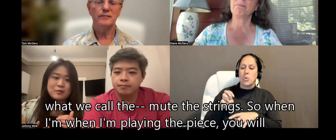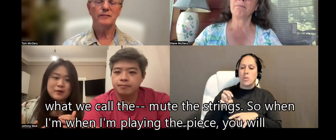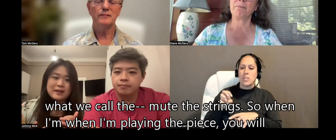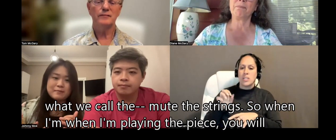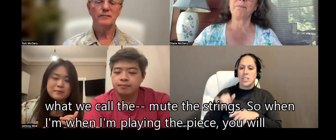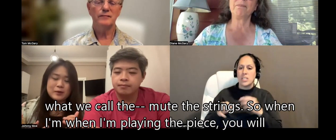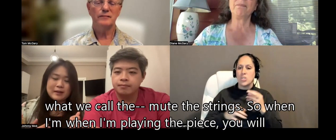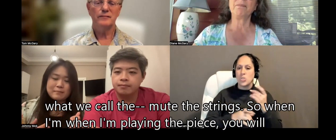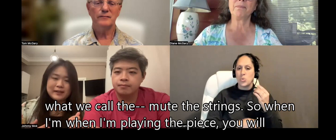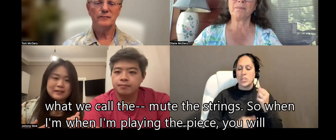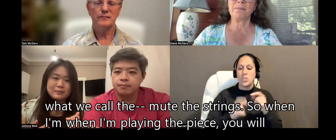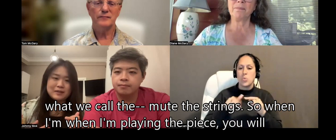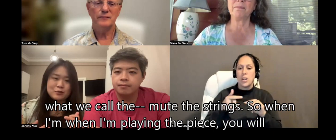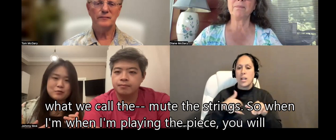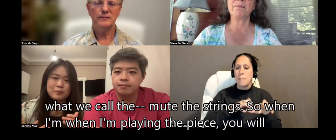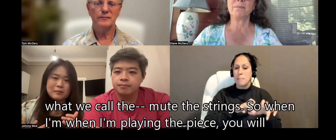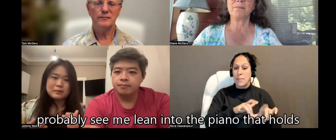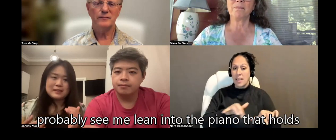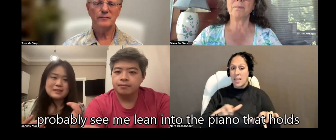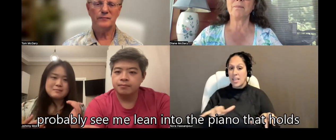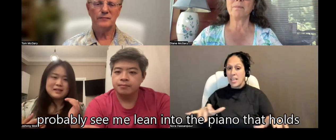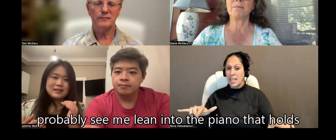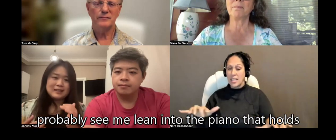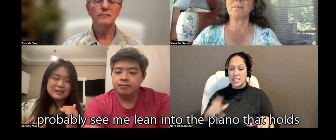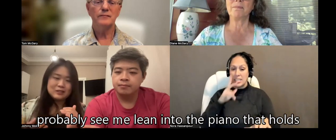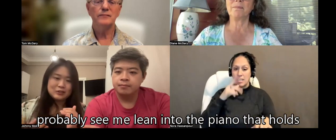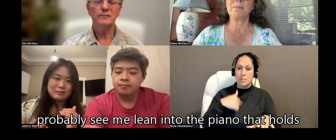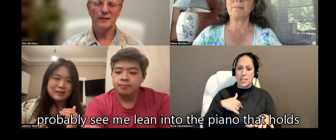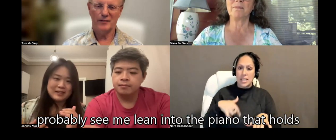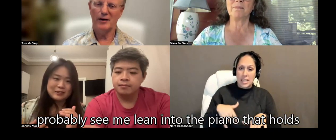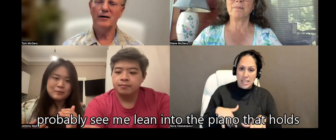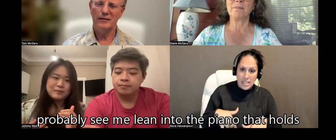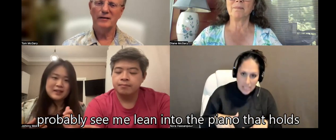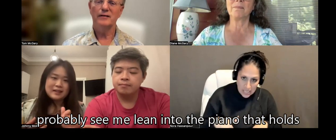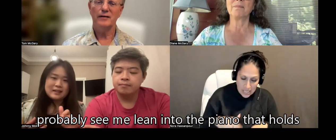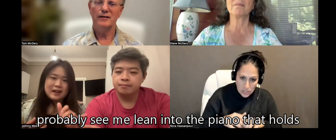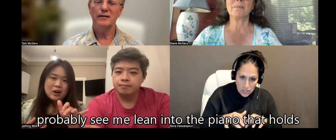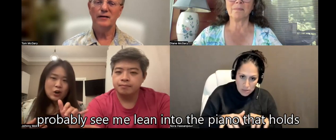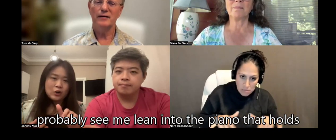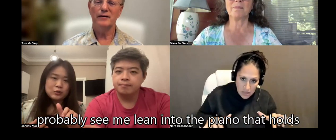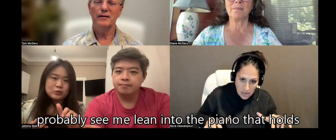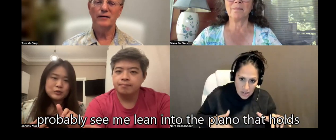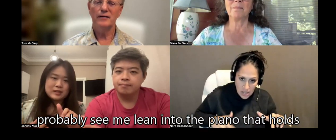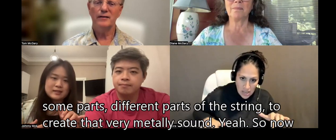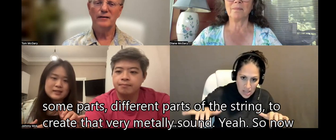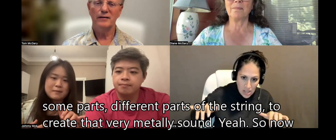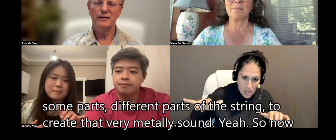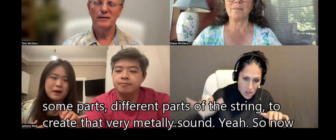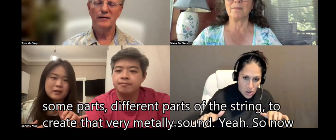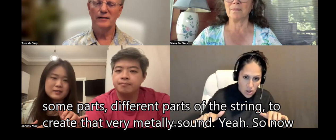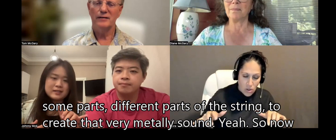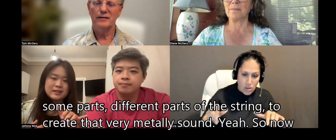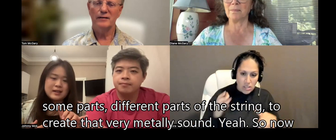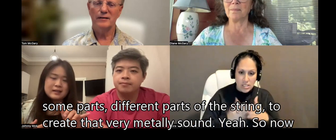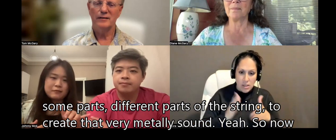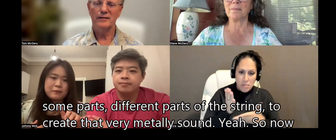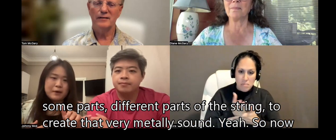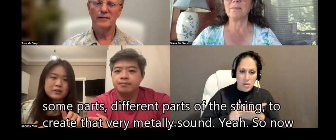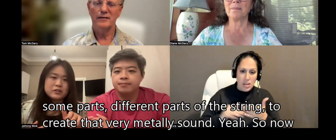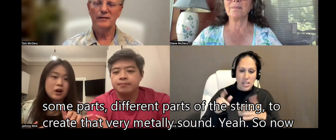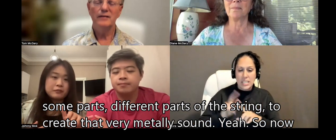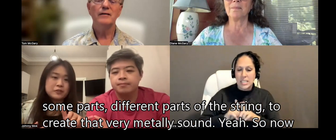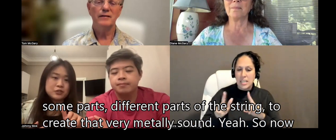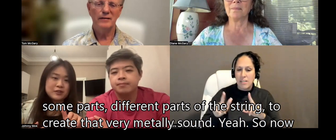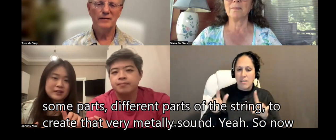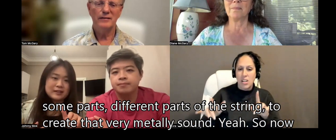So when I'm playing the piece, you will probably see me lean into the piano, yeah, and I hold some parts, different